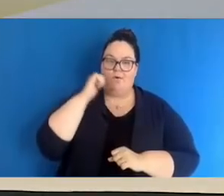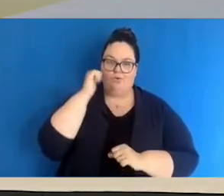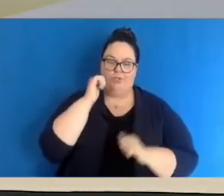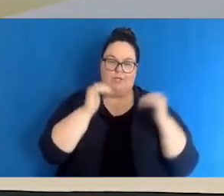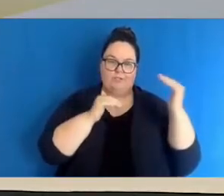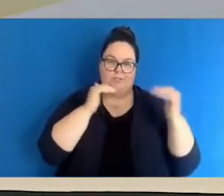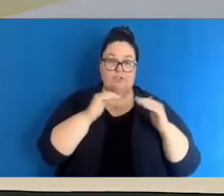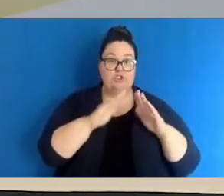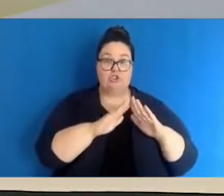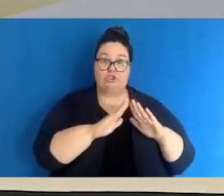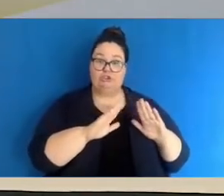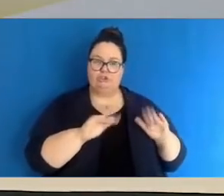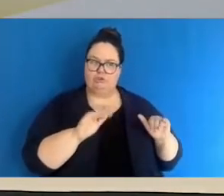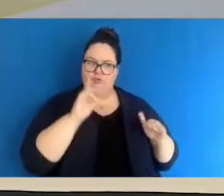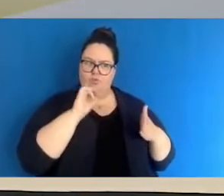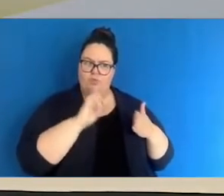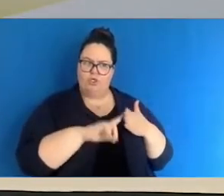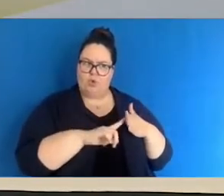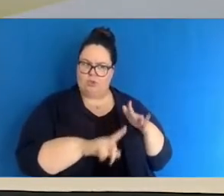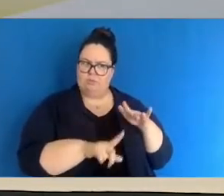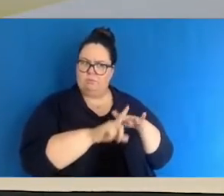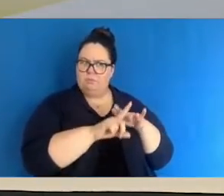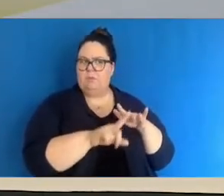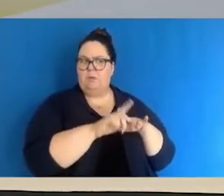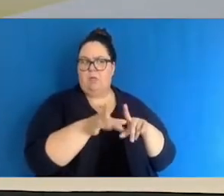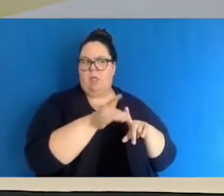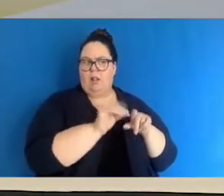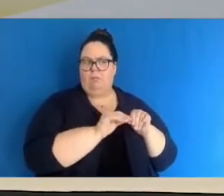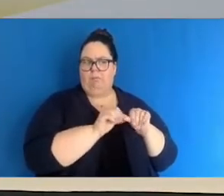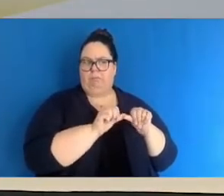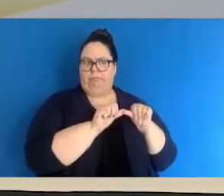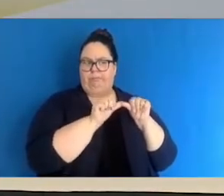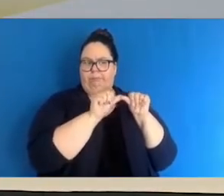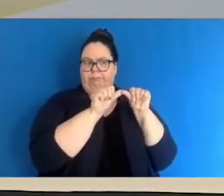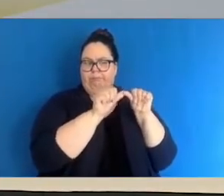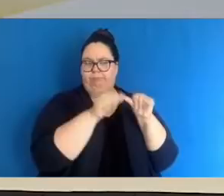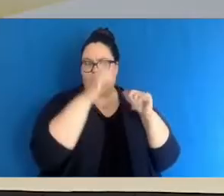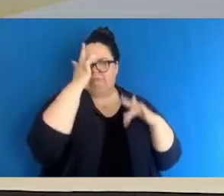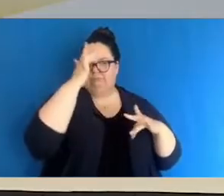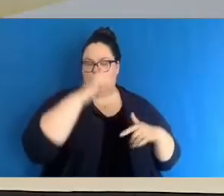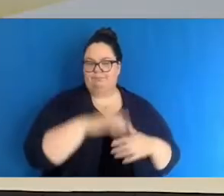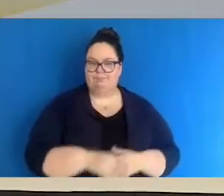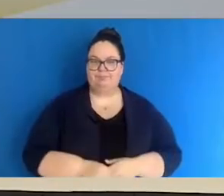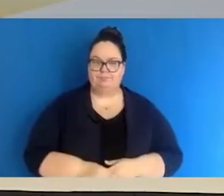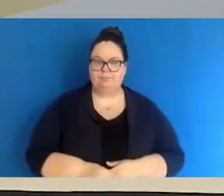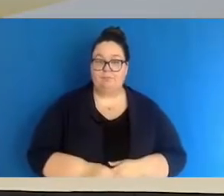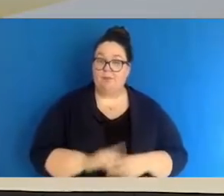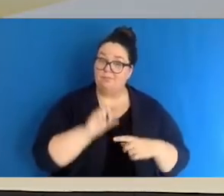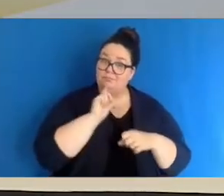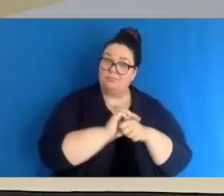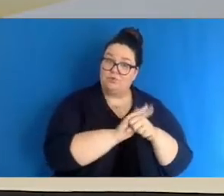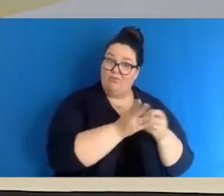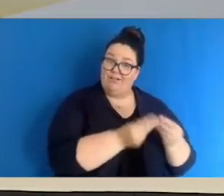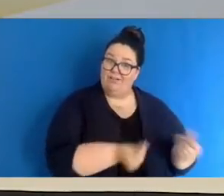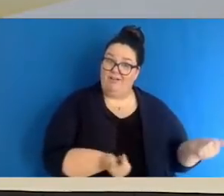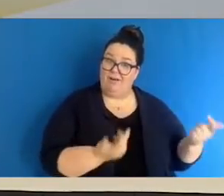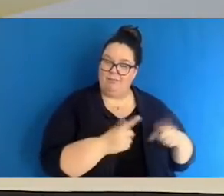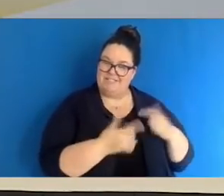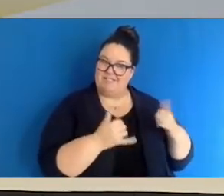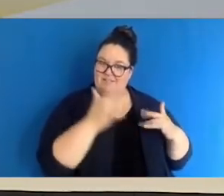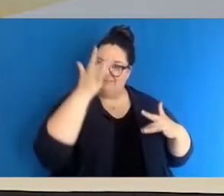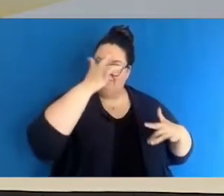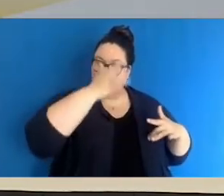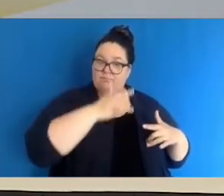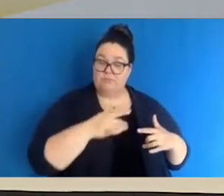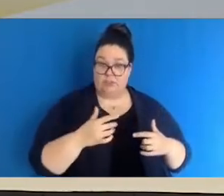that children are also susceptible to developing chronic symptoms after their initial infection. Given the range of symptoms, there's no one